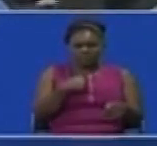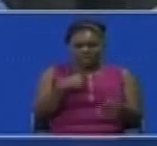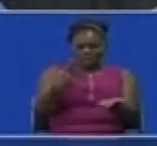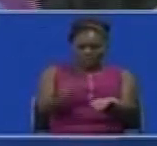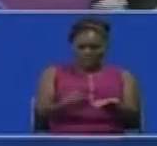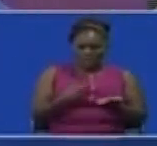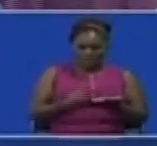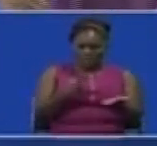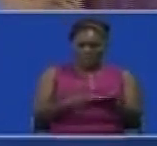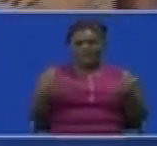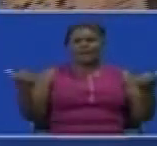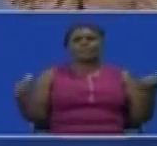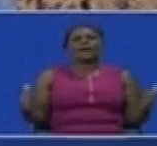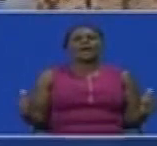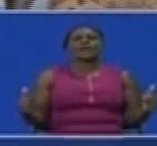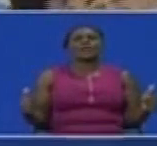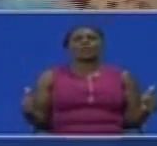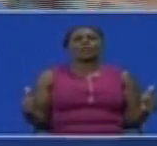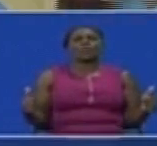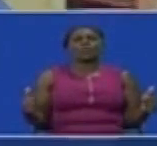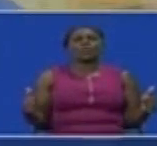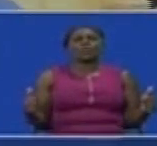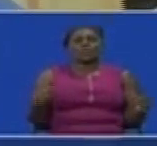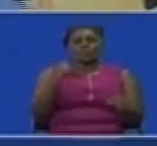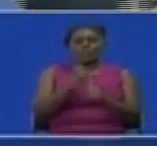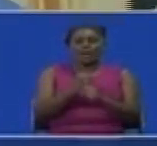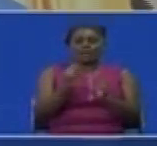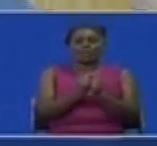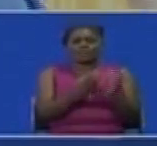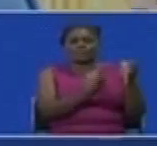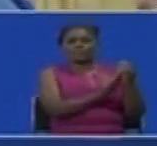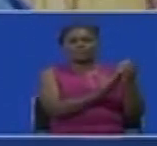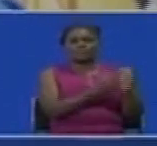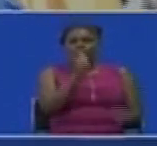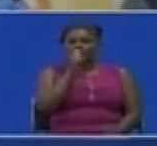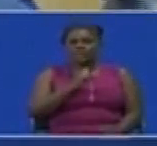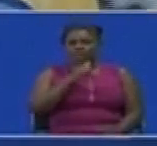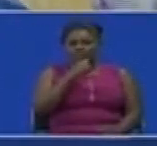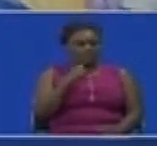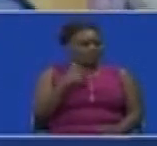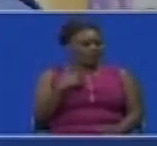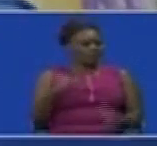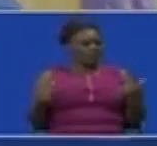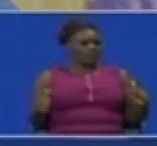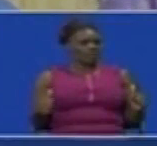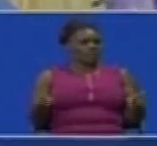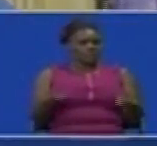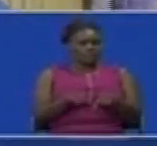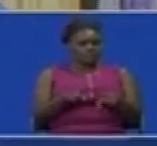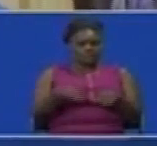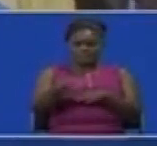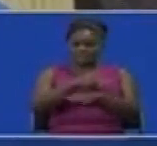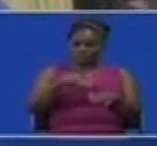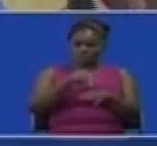on how we would work with the private-public partnerships. Even the existing, you know, national